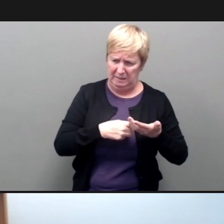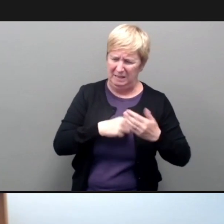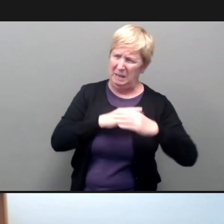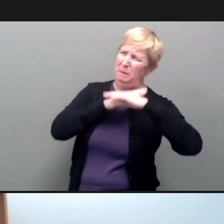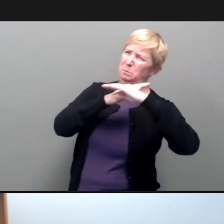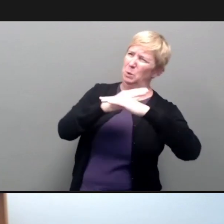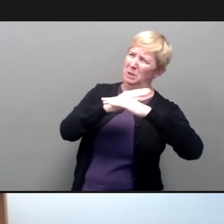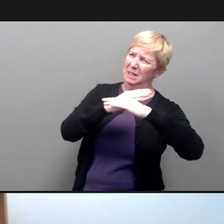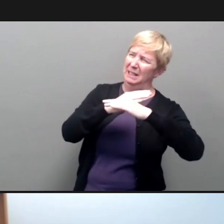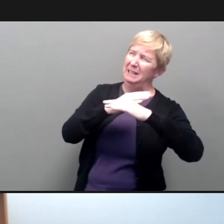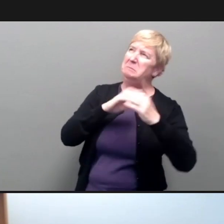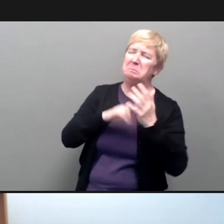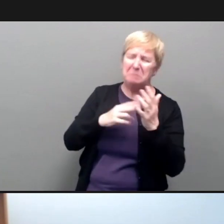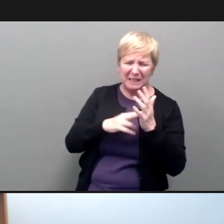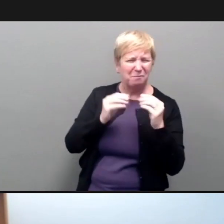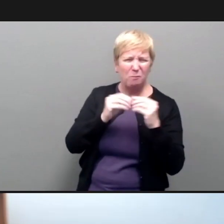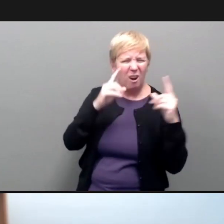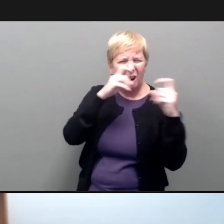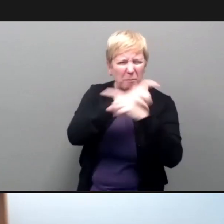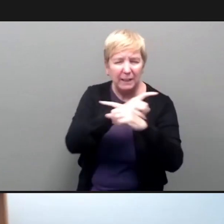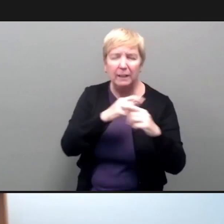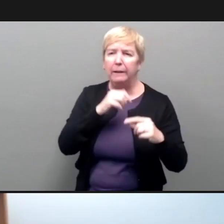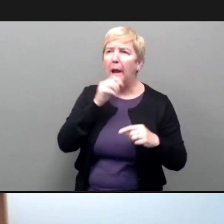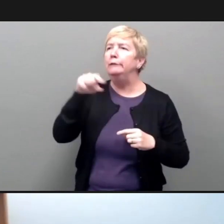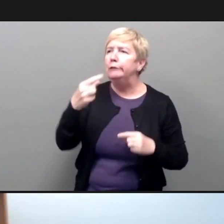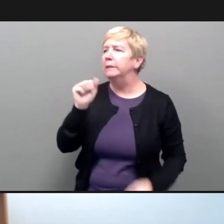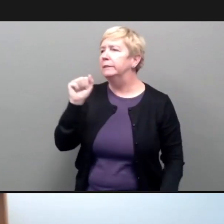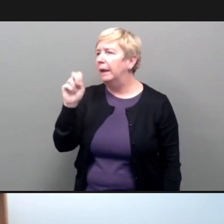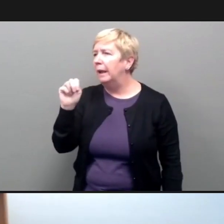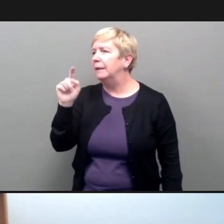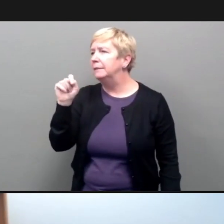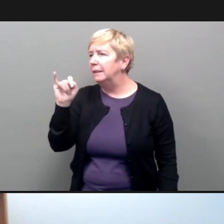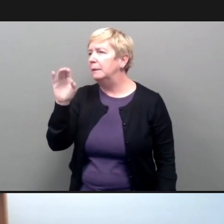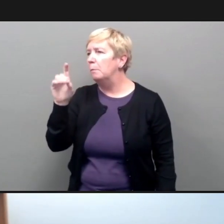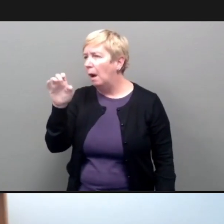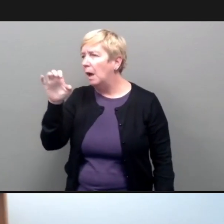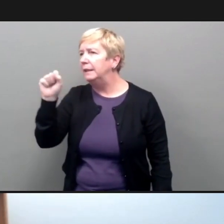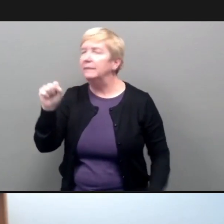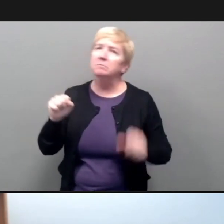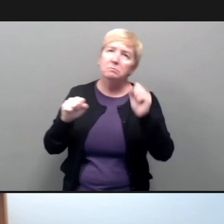We have cell-mediated immunity and a lot of things, the antibodies go down,